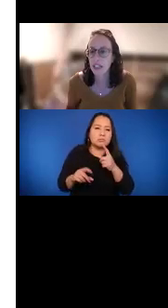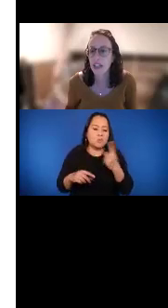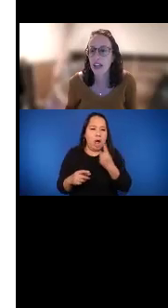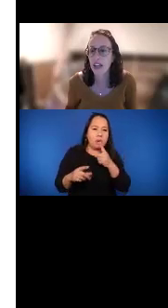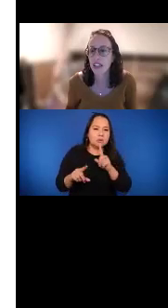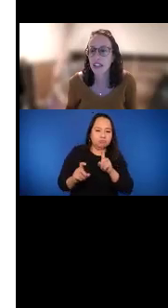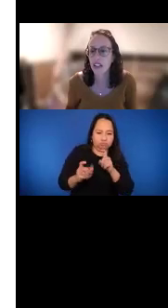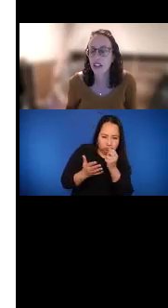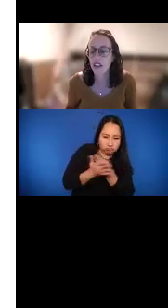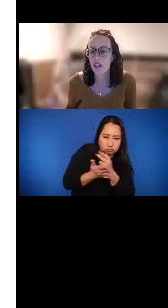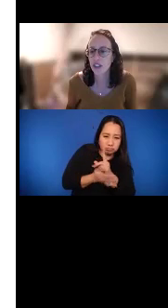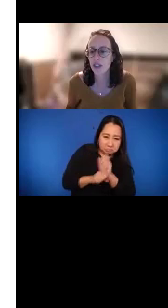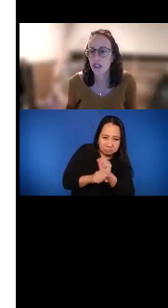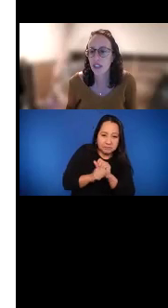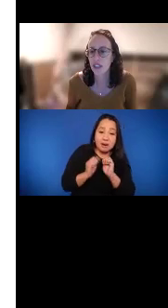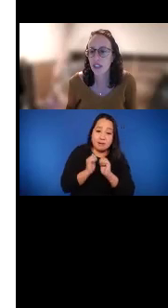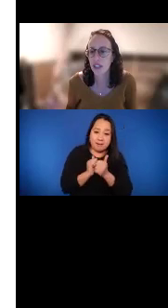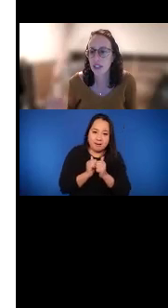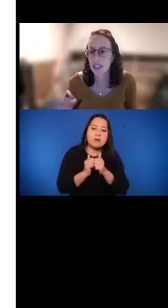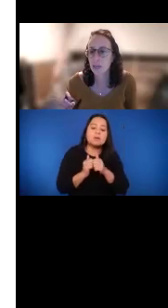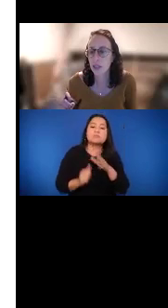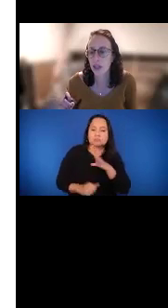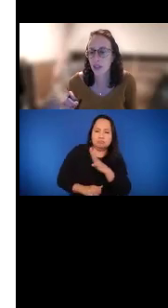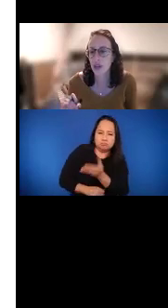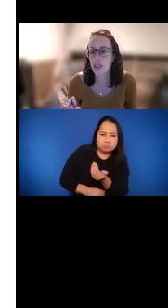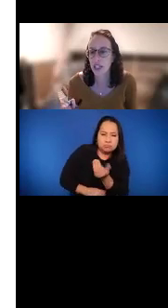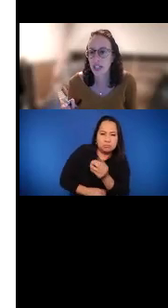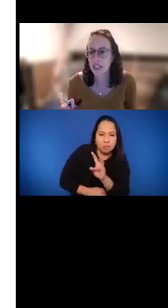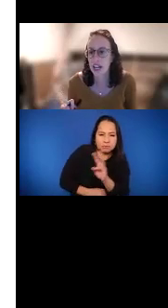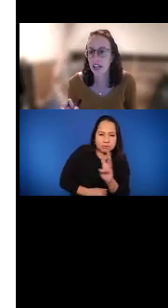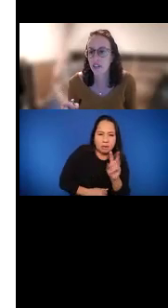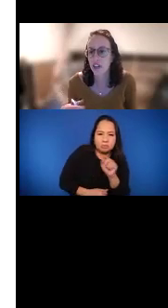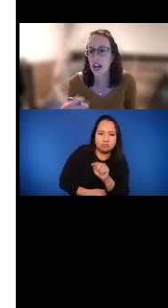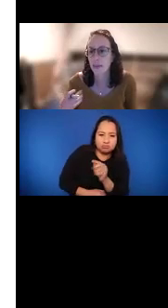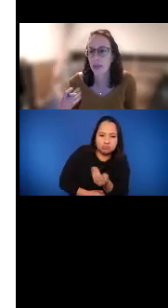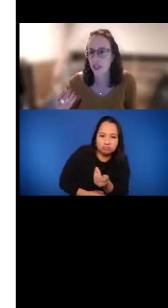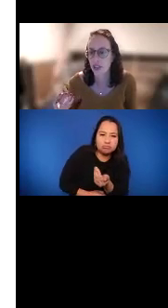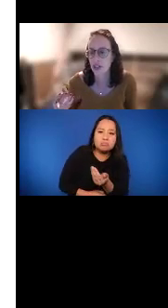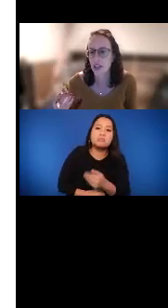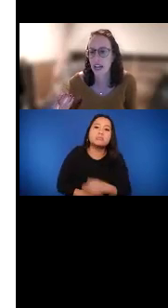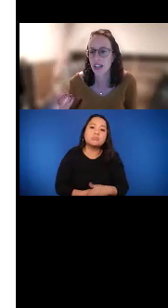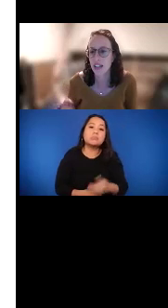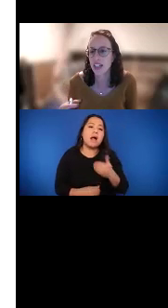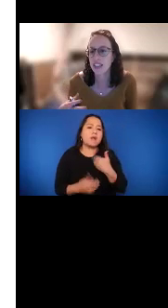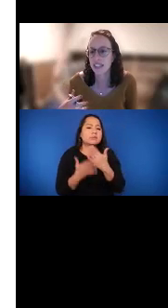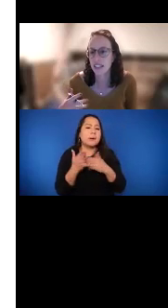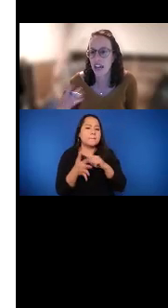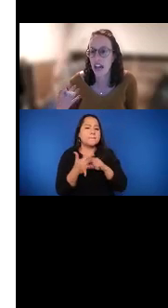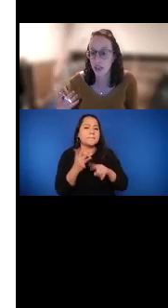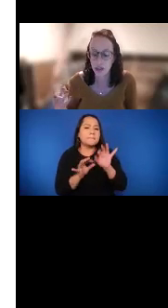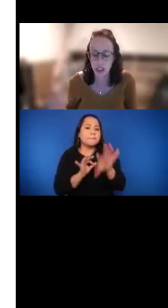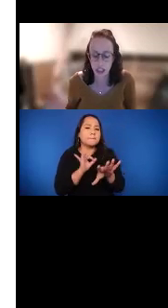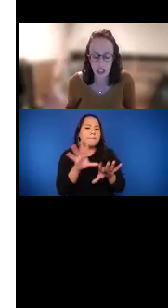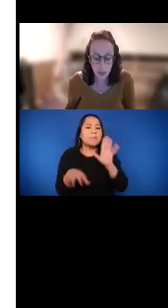website. And there are certain tips I'll give you on the next slide for how to make sure that it's